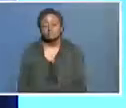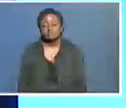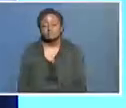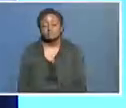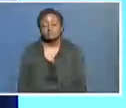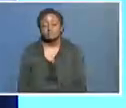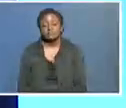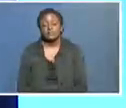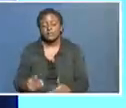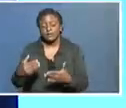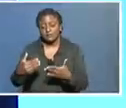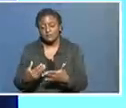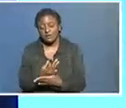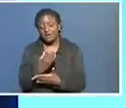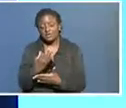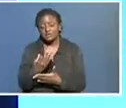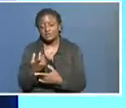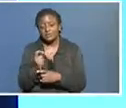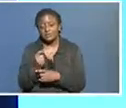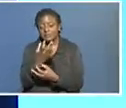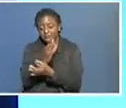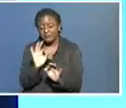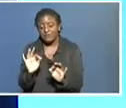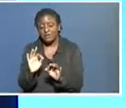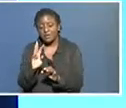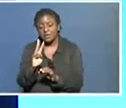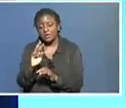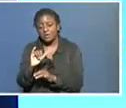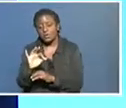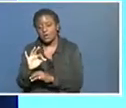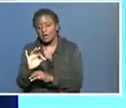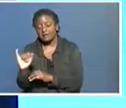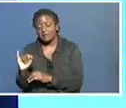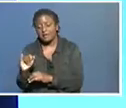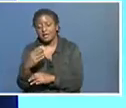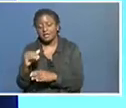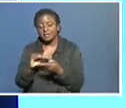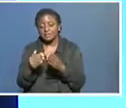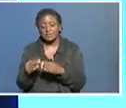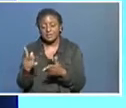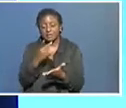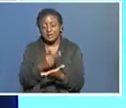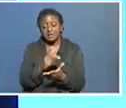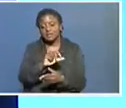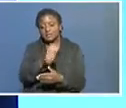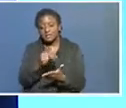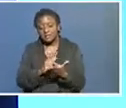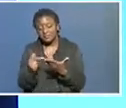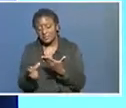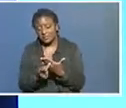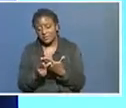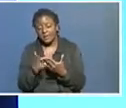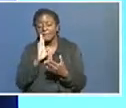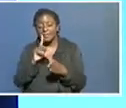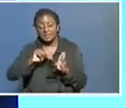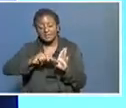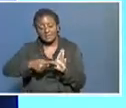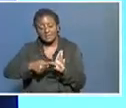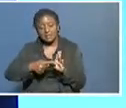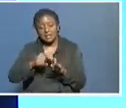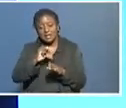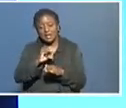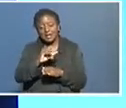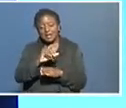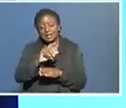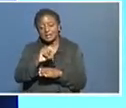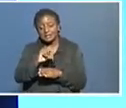Fresh on the heels of free Wi-Fi in community parks, another initiative is being launched, the ICT self-service